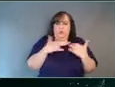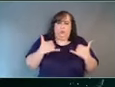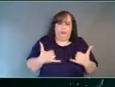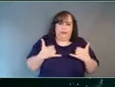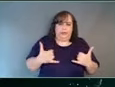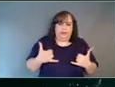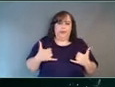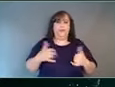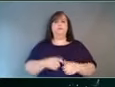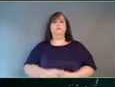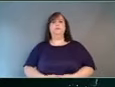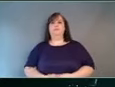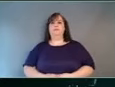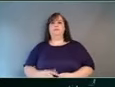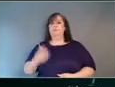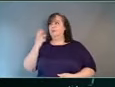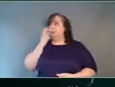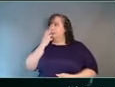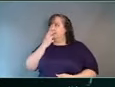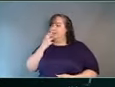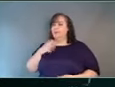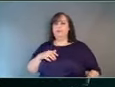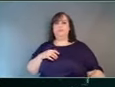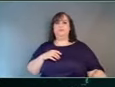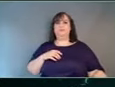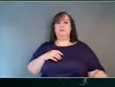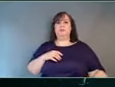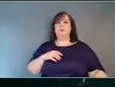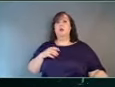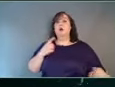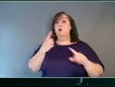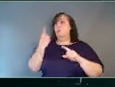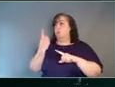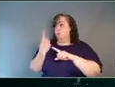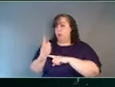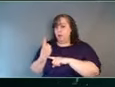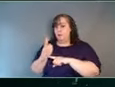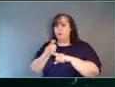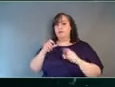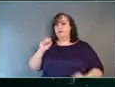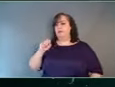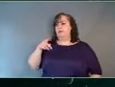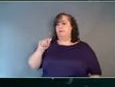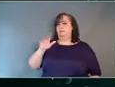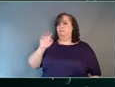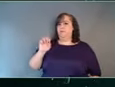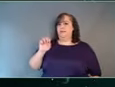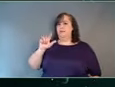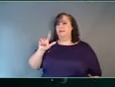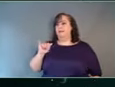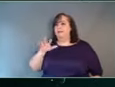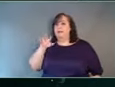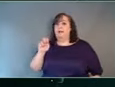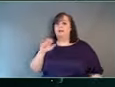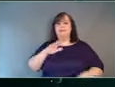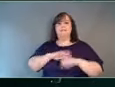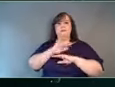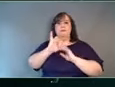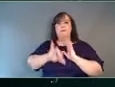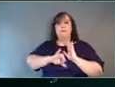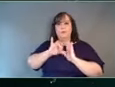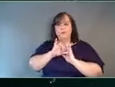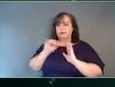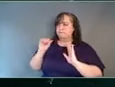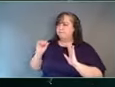Wow. Okay. We have a question right now coming in from Space Live on YouTube, and they ask if there is a difference